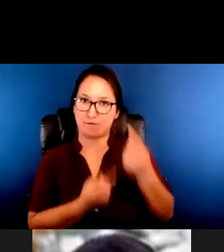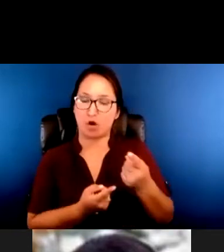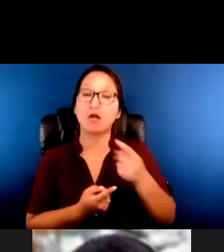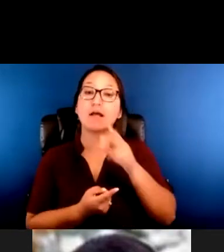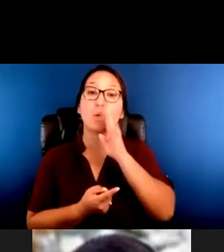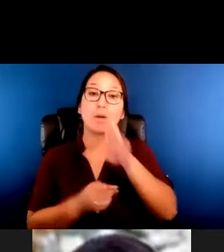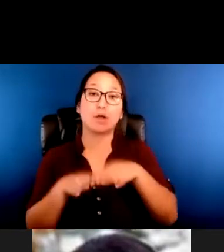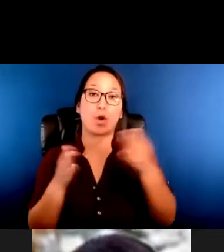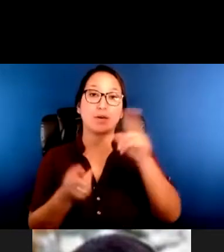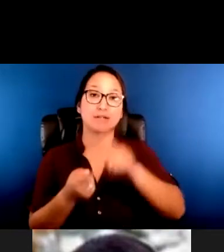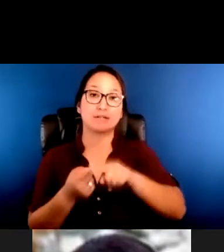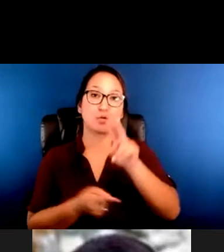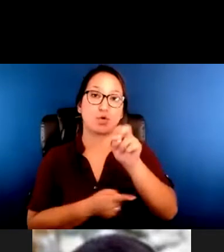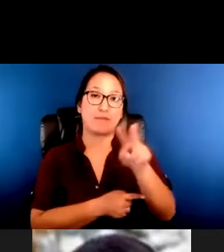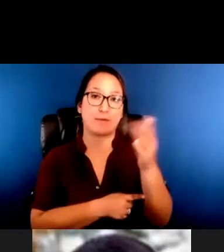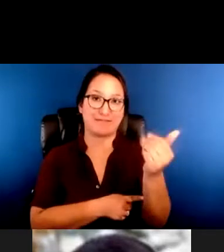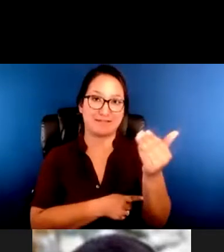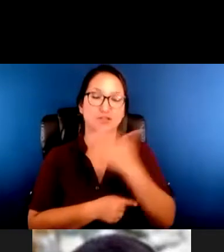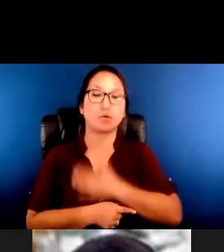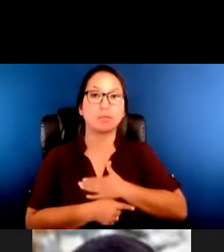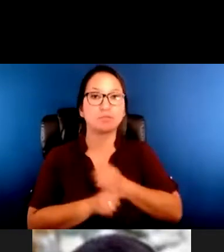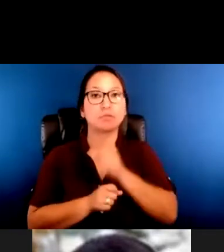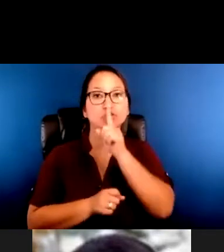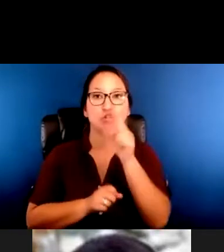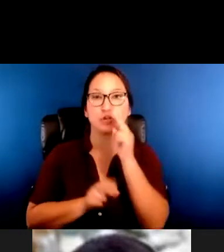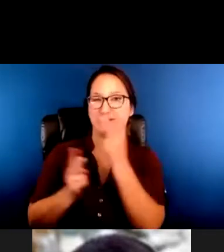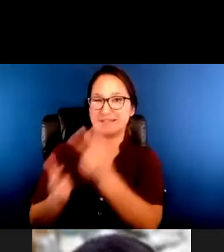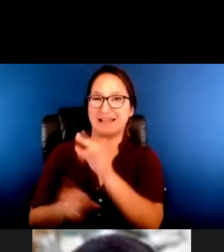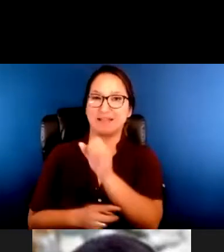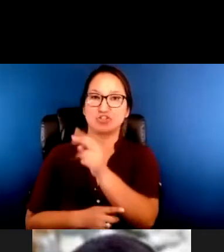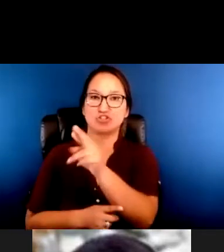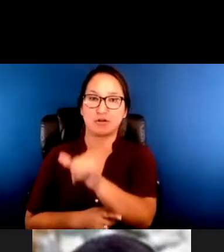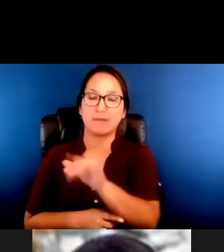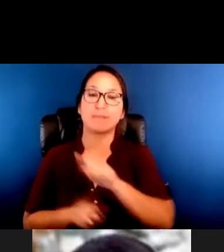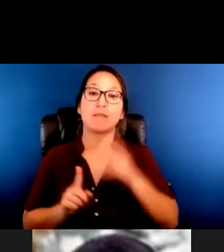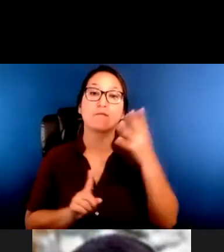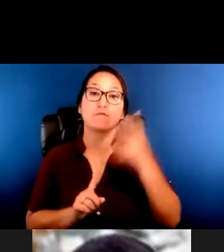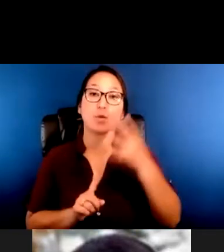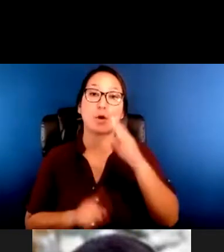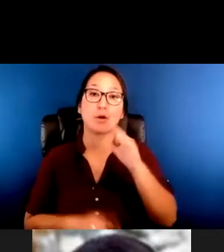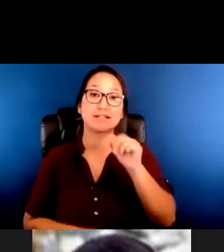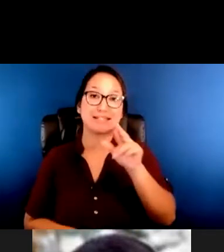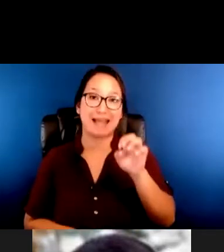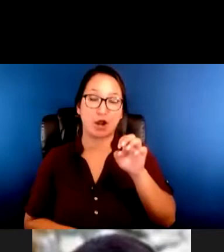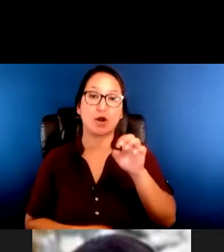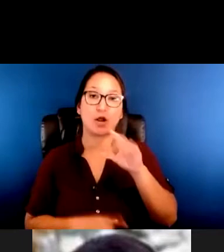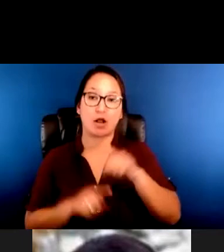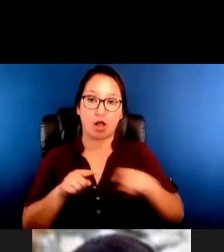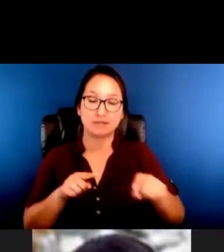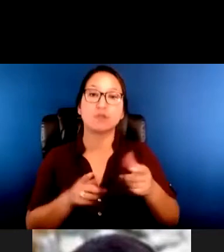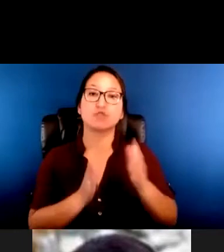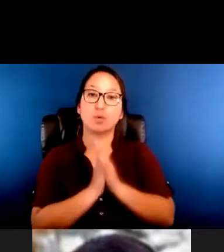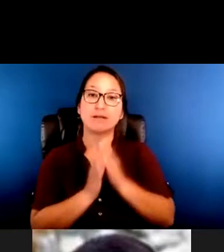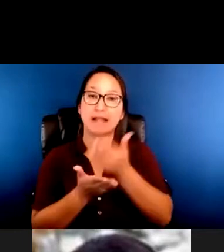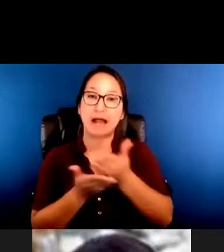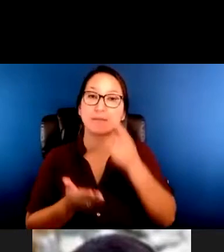please be sure to visit that. Our 4 Points Middle School Care Closet has requested items for our Thanksgiving meals and